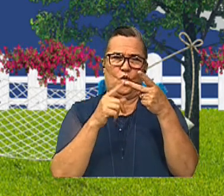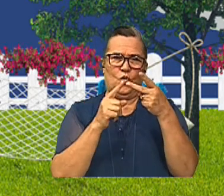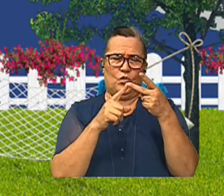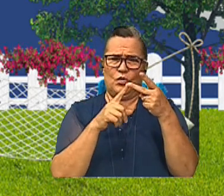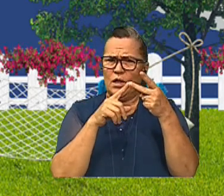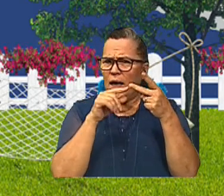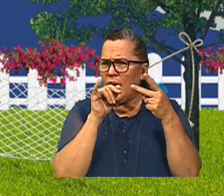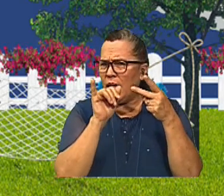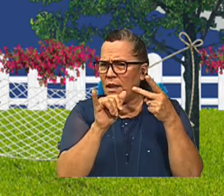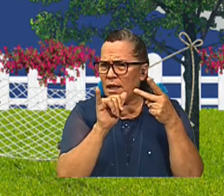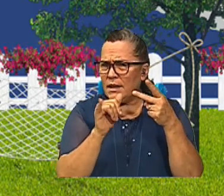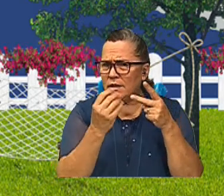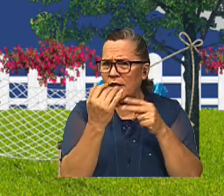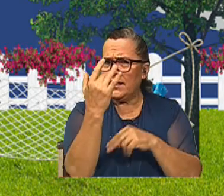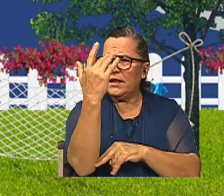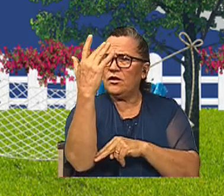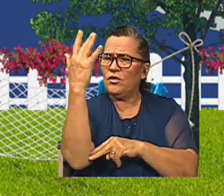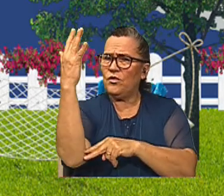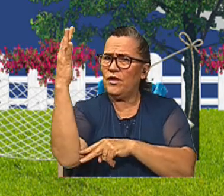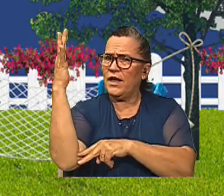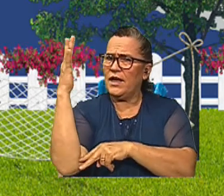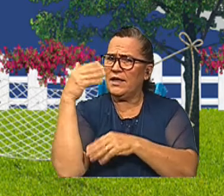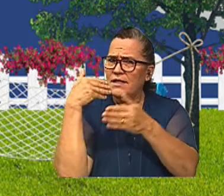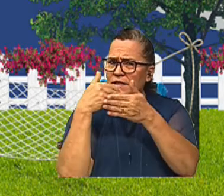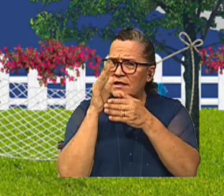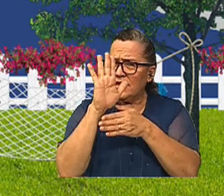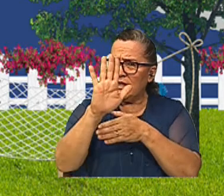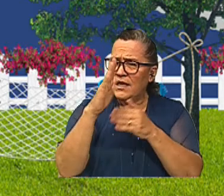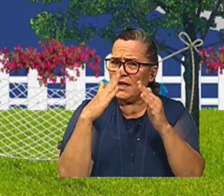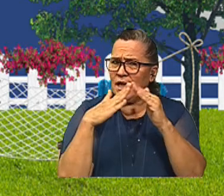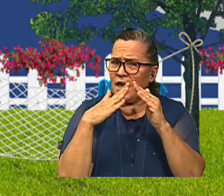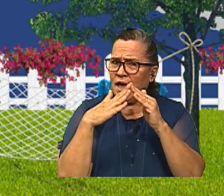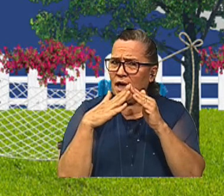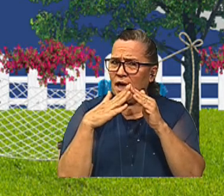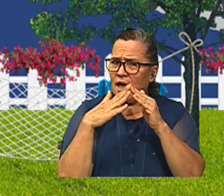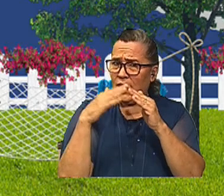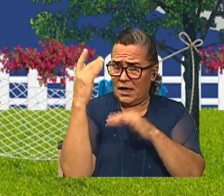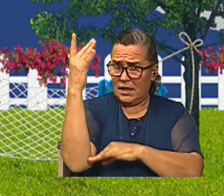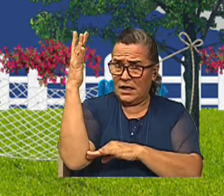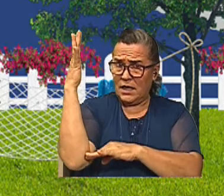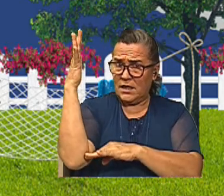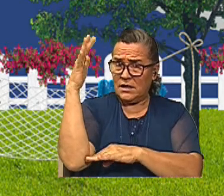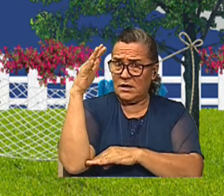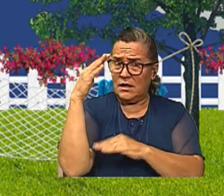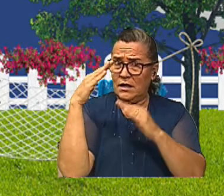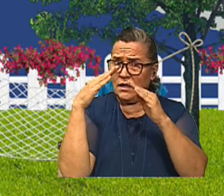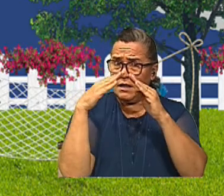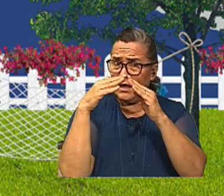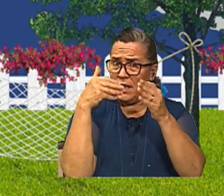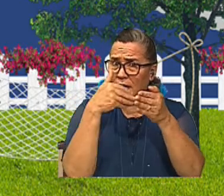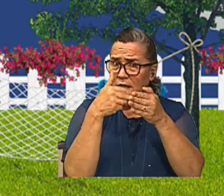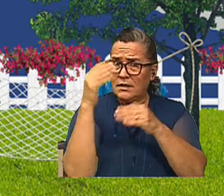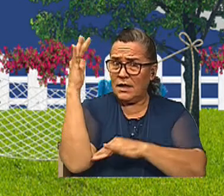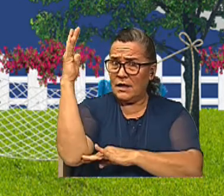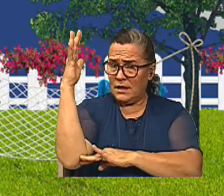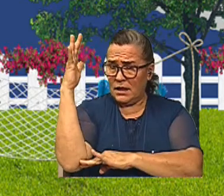there trees near your house? Are there trees near your